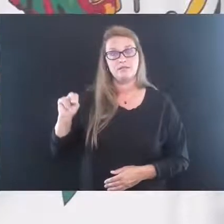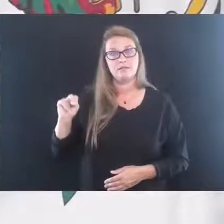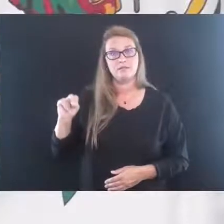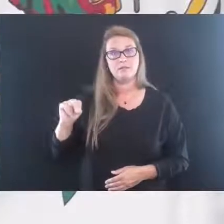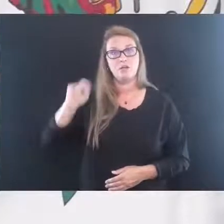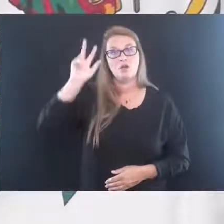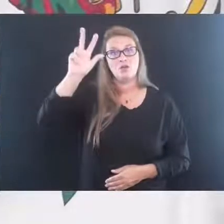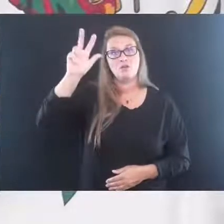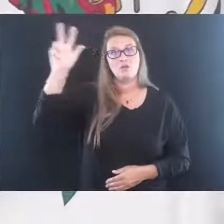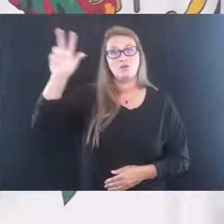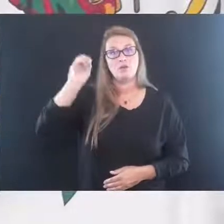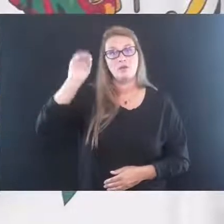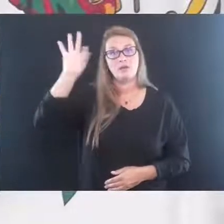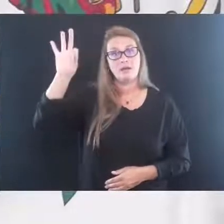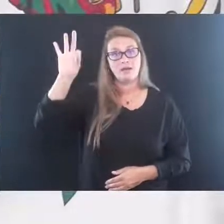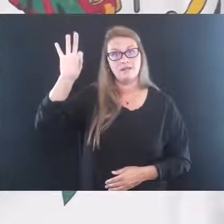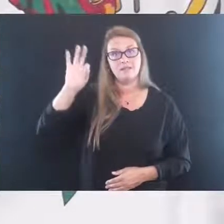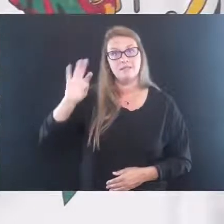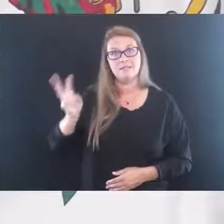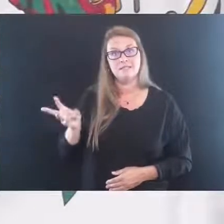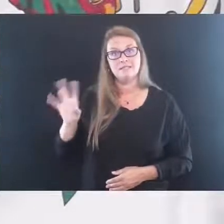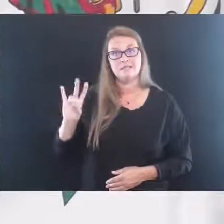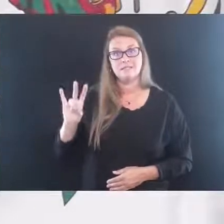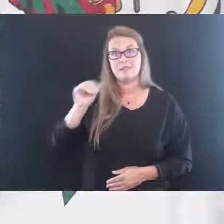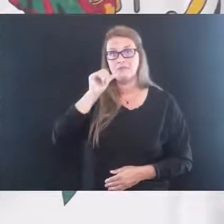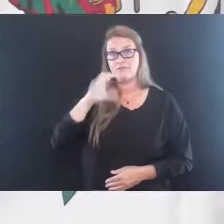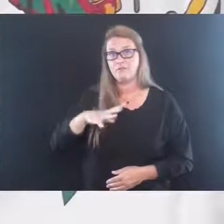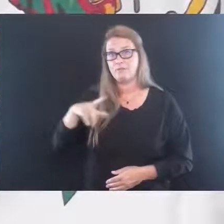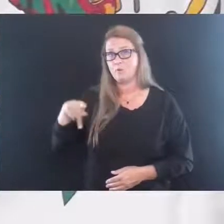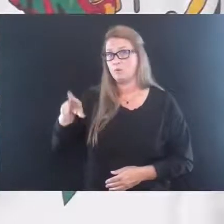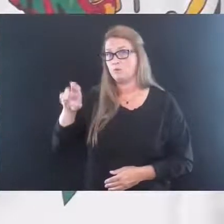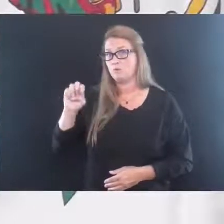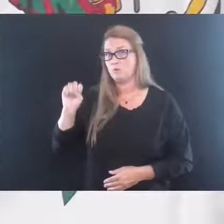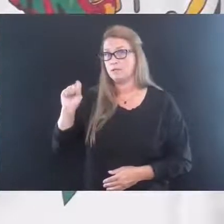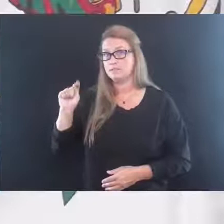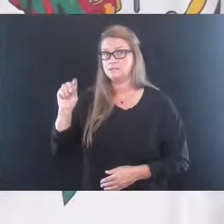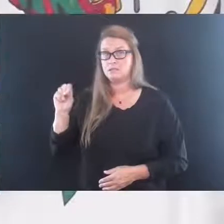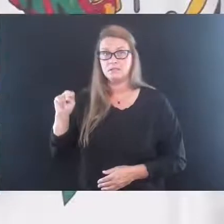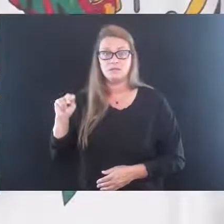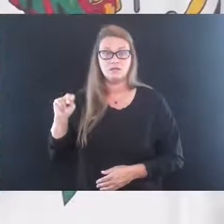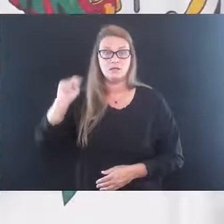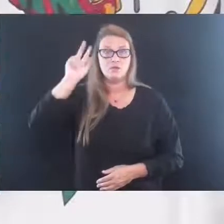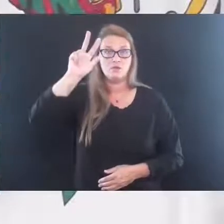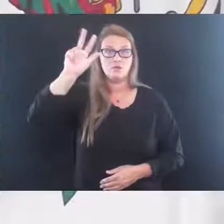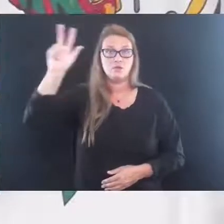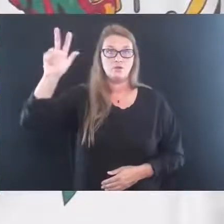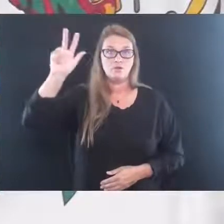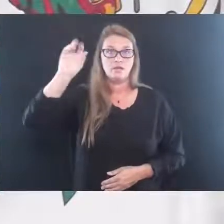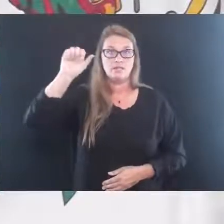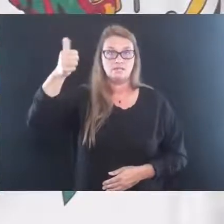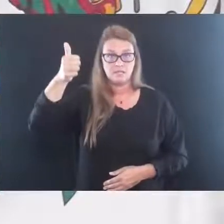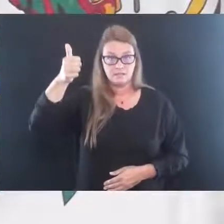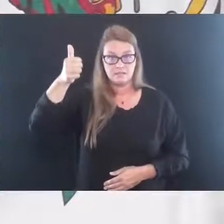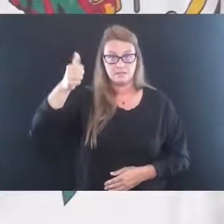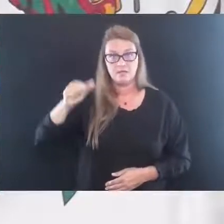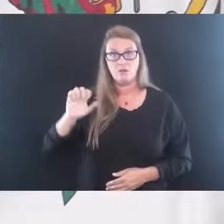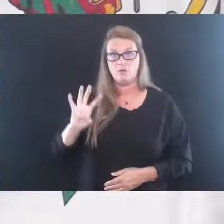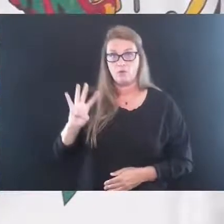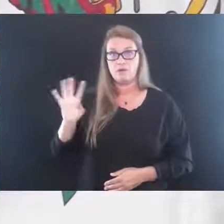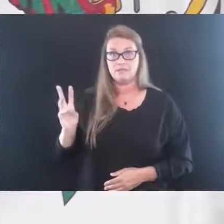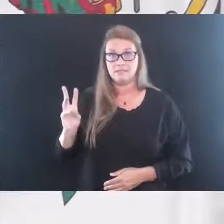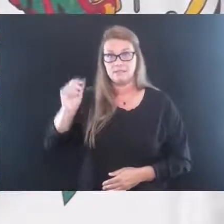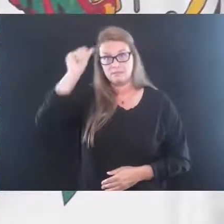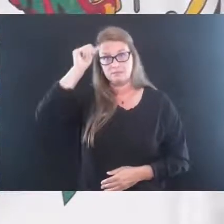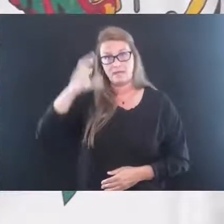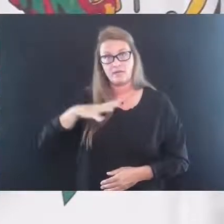The 3,309th death, a 67-year-old female from Preston County. The 3,310th death, a 46-year-old male